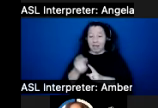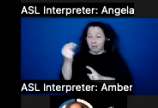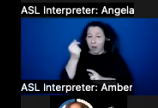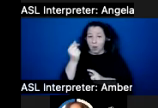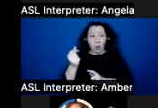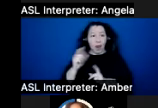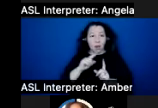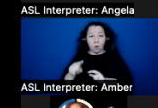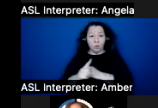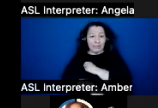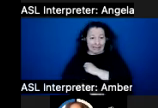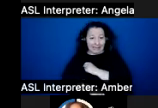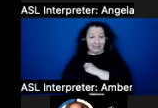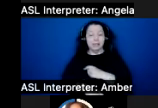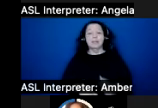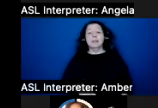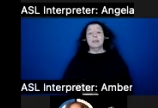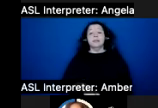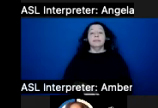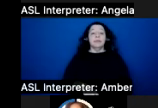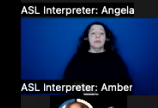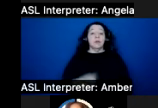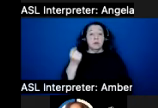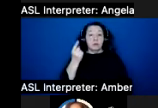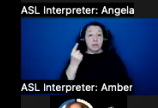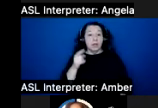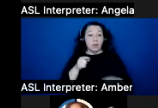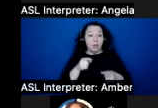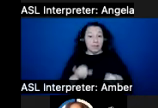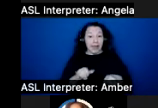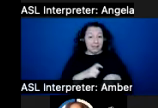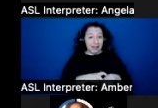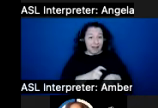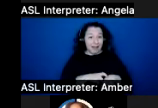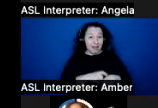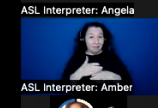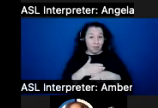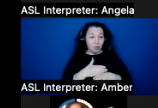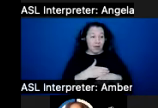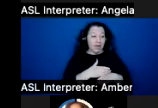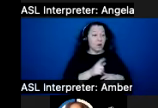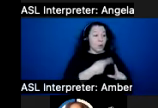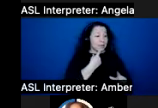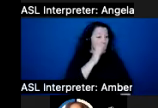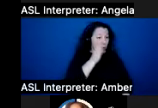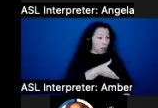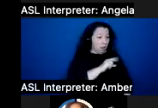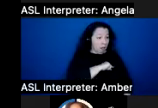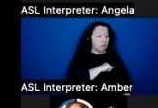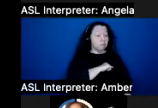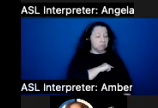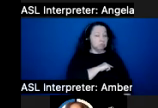to sentencing. And in that interim, between the time of the plea and the time of